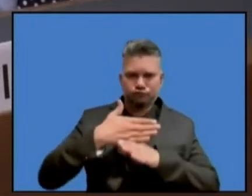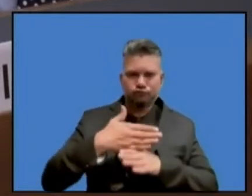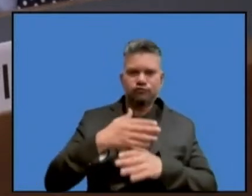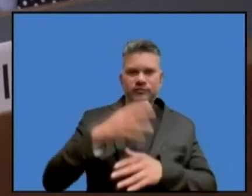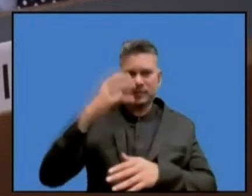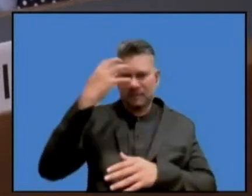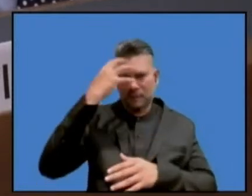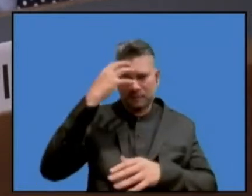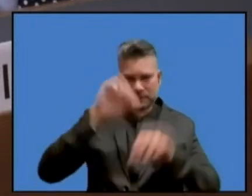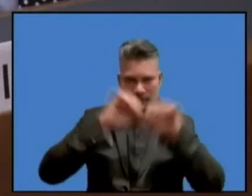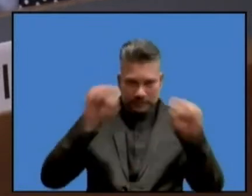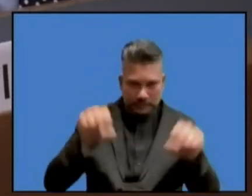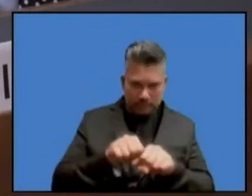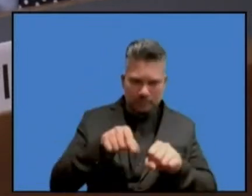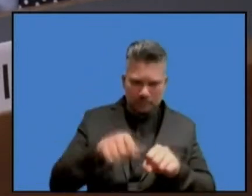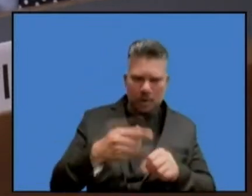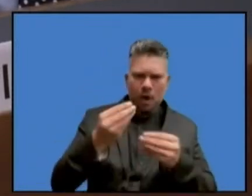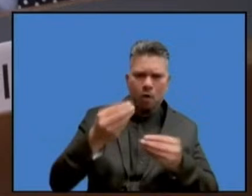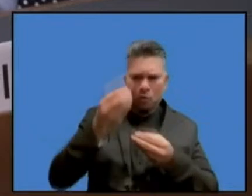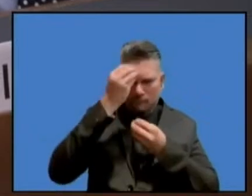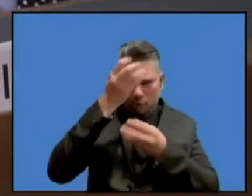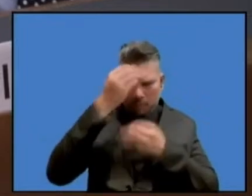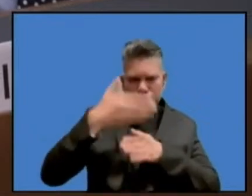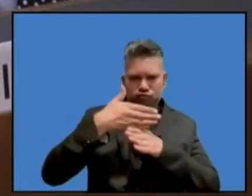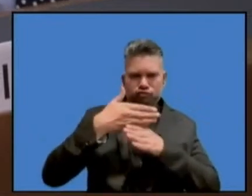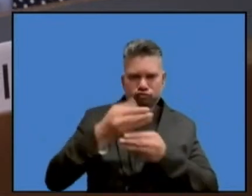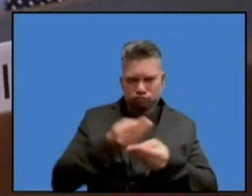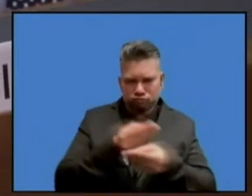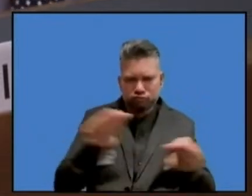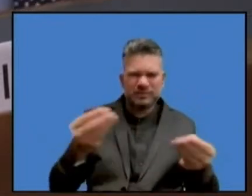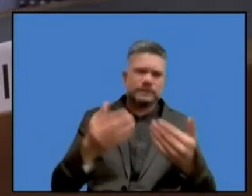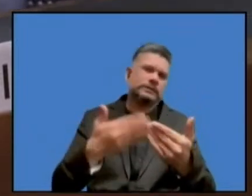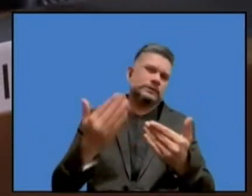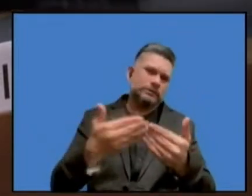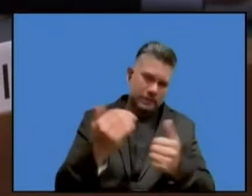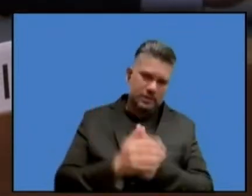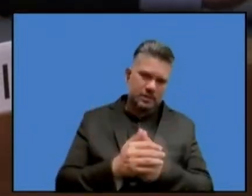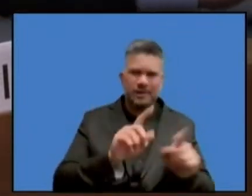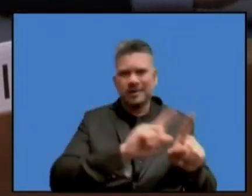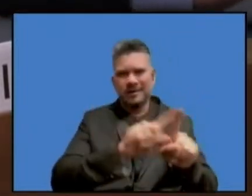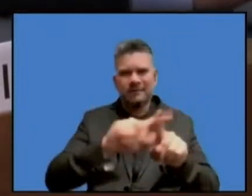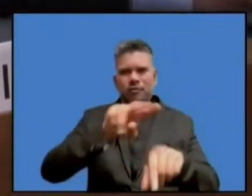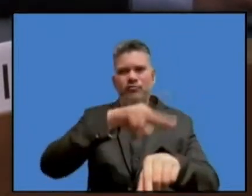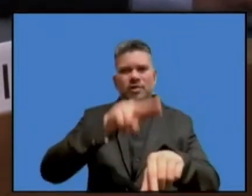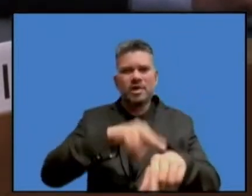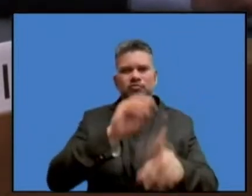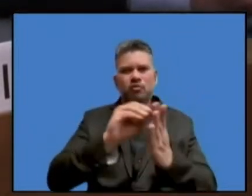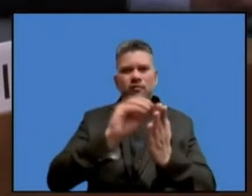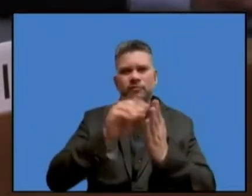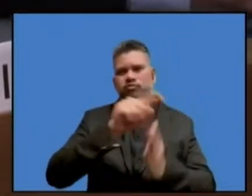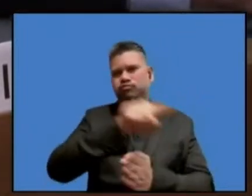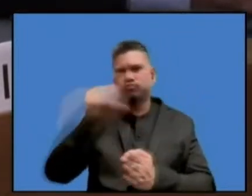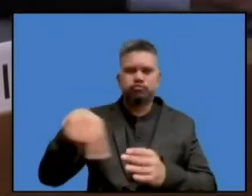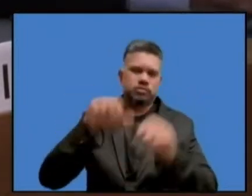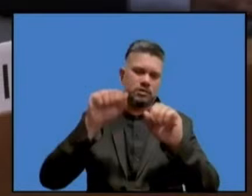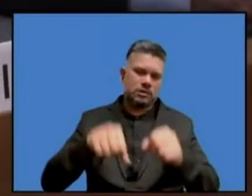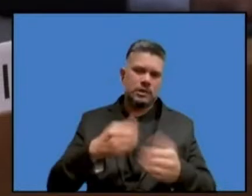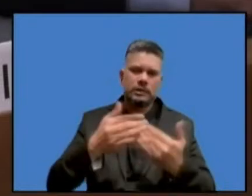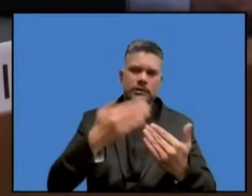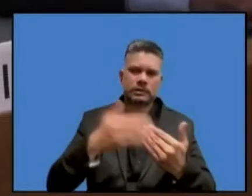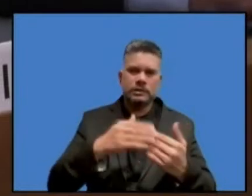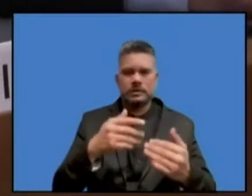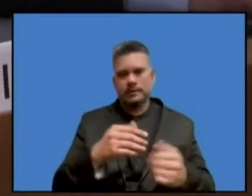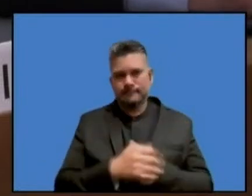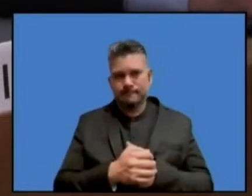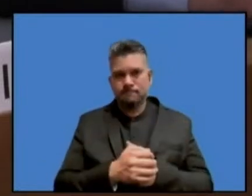data exchanges and sharing among the relevant national agencies. To consider the situation and potential solutions, a